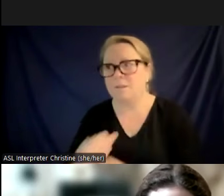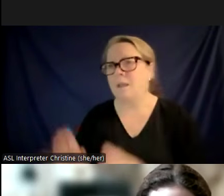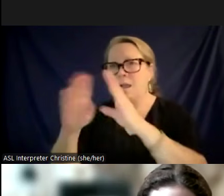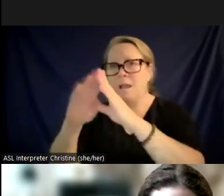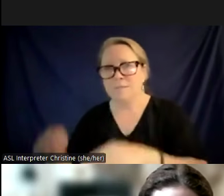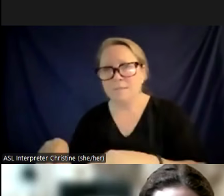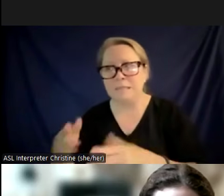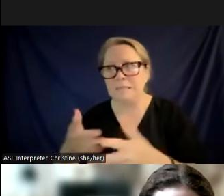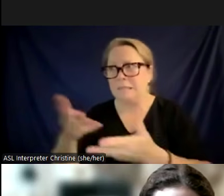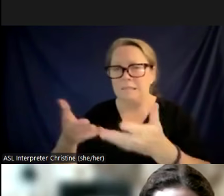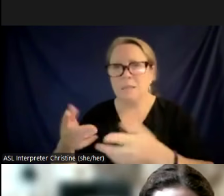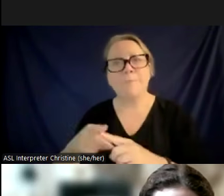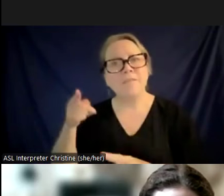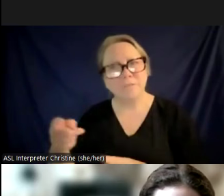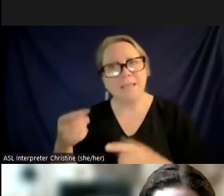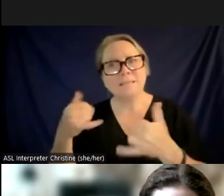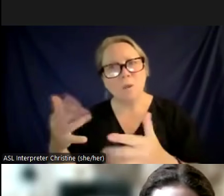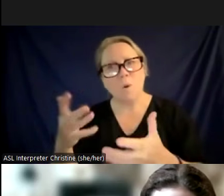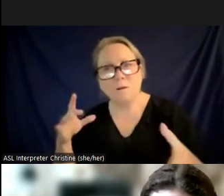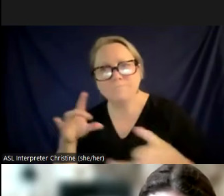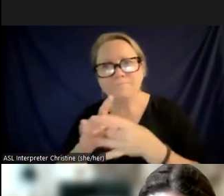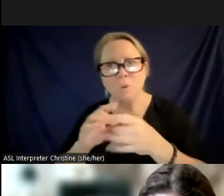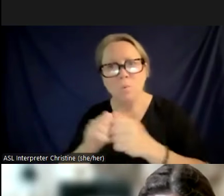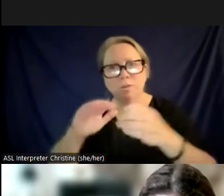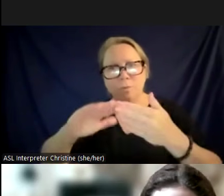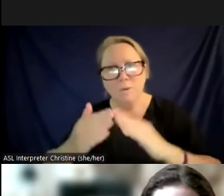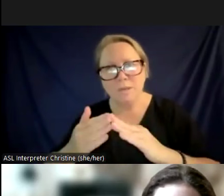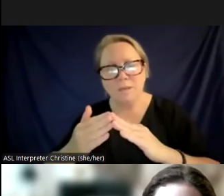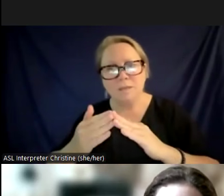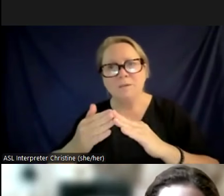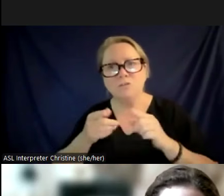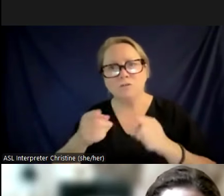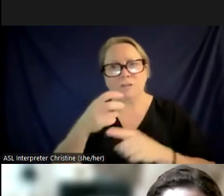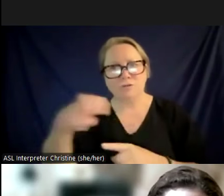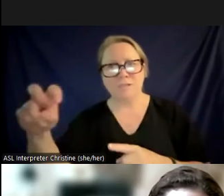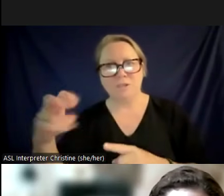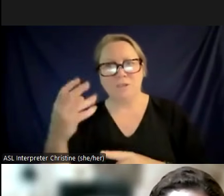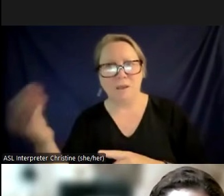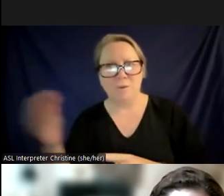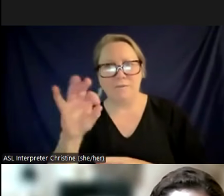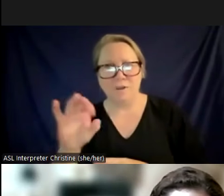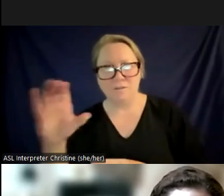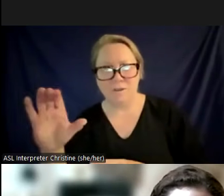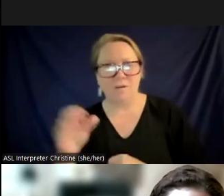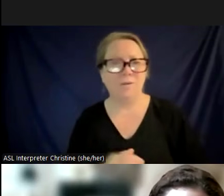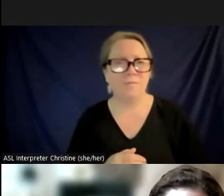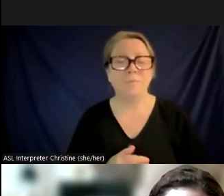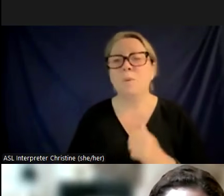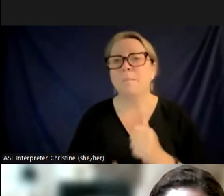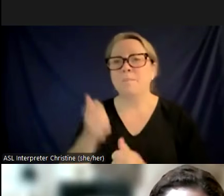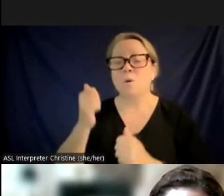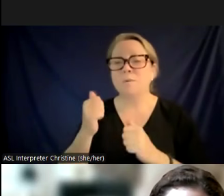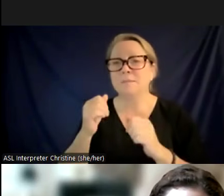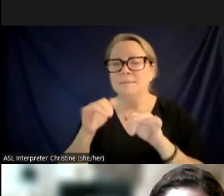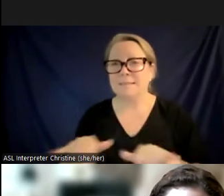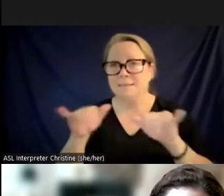they still kept seeking community and care as they were transitioning out of foster care. One of the most consistent experience we heard